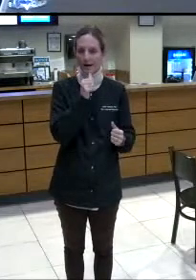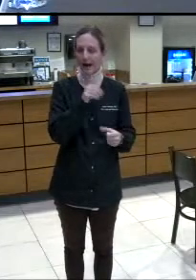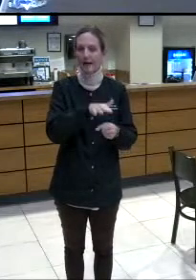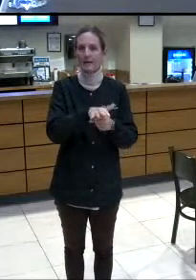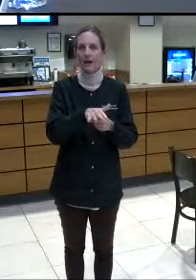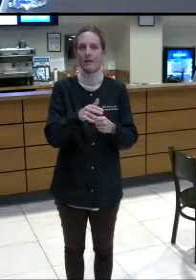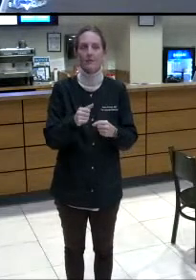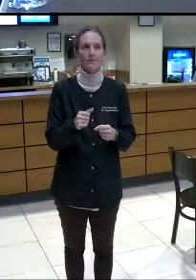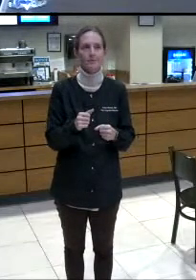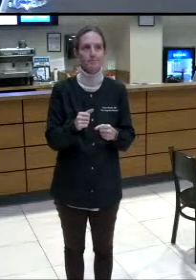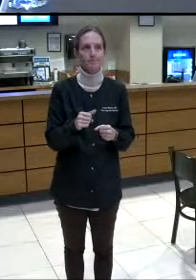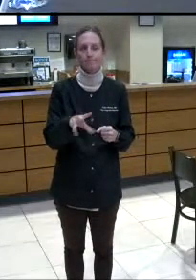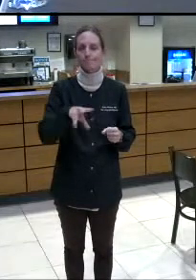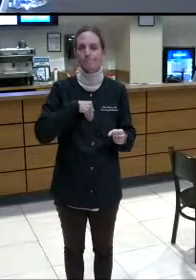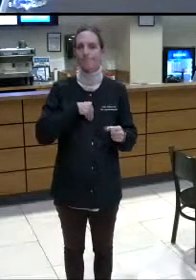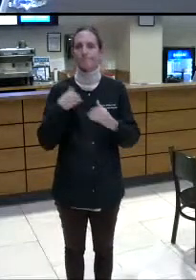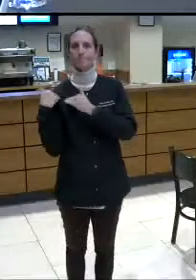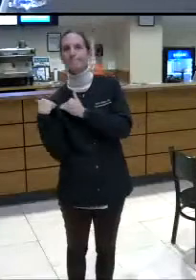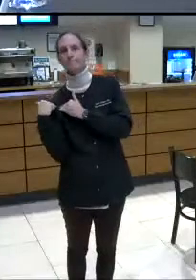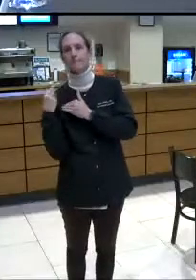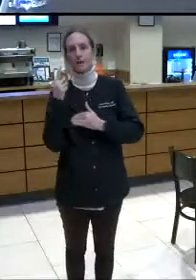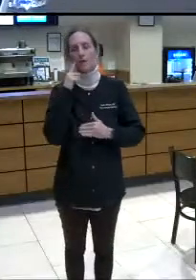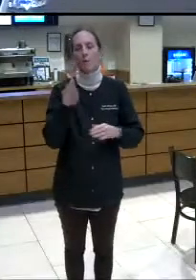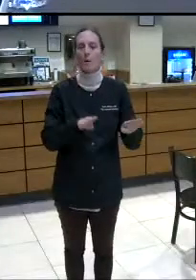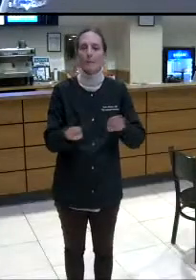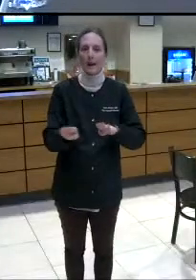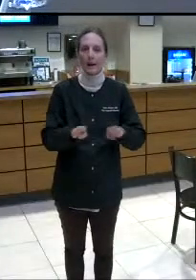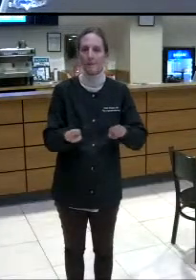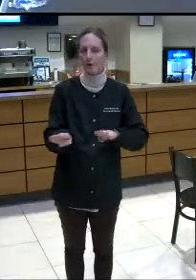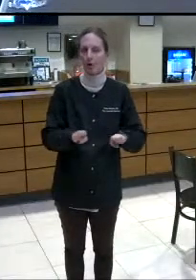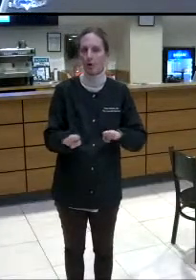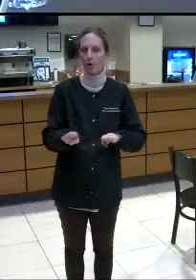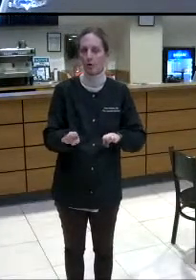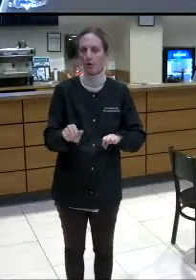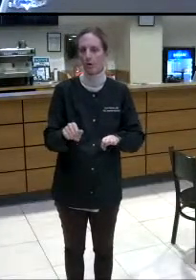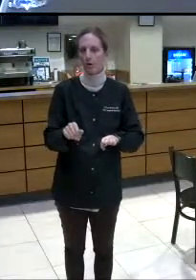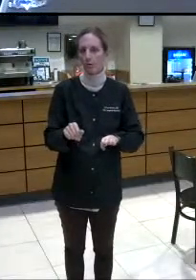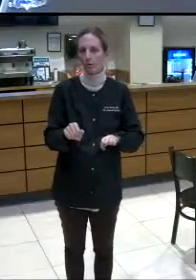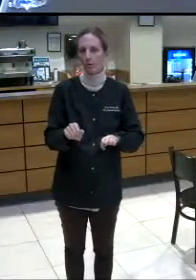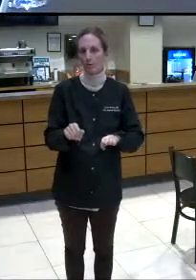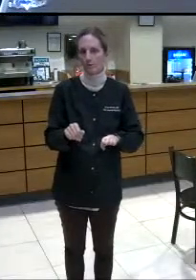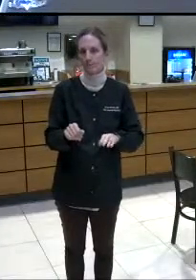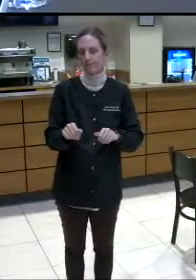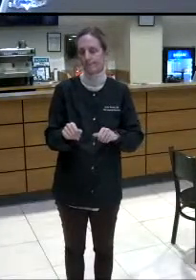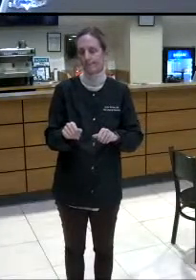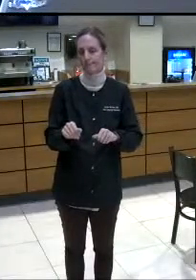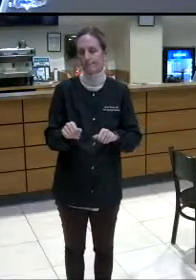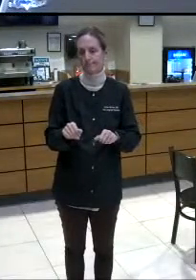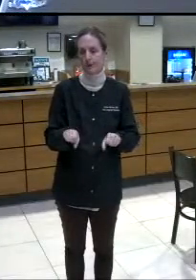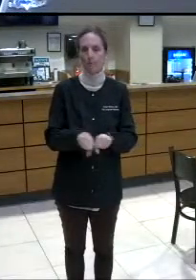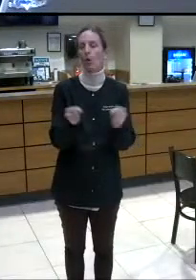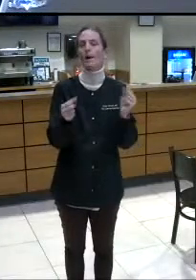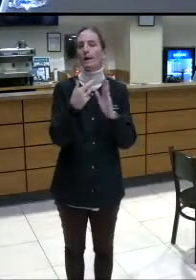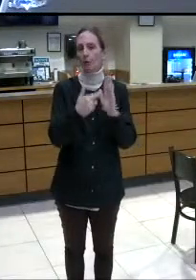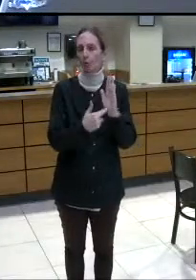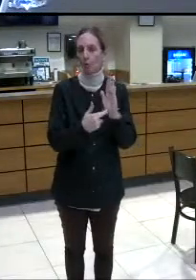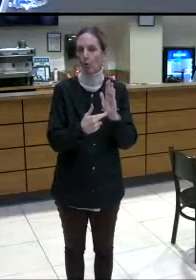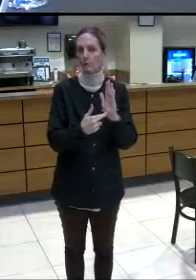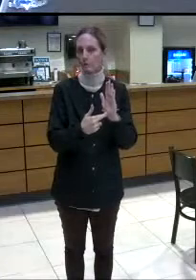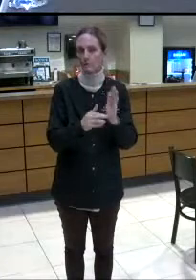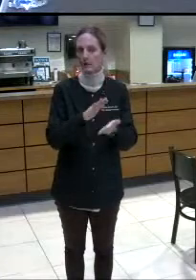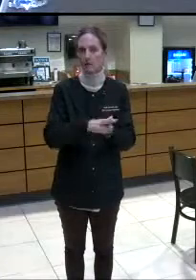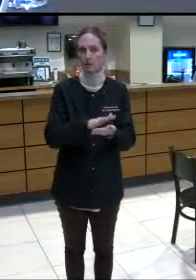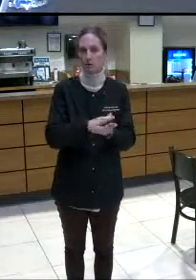accountability for behavioral infractions in the schools, leading to this sort of chaos